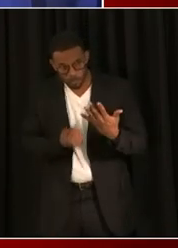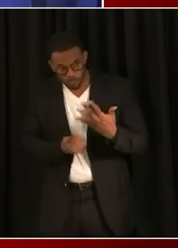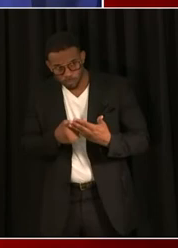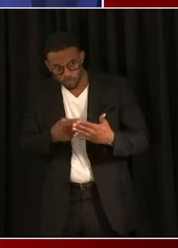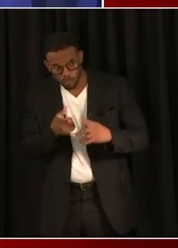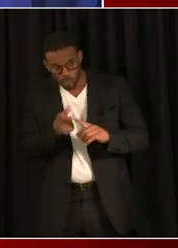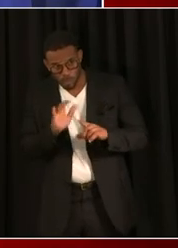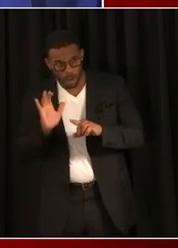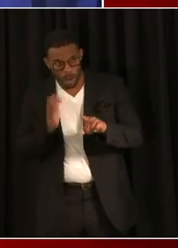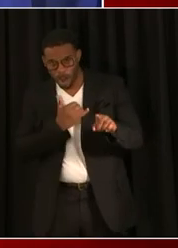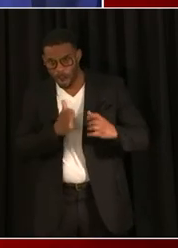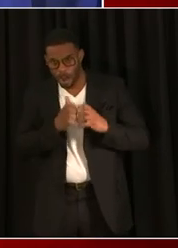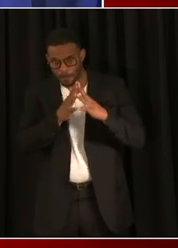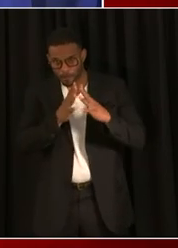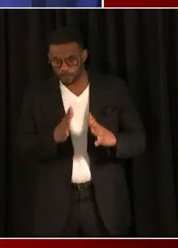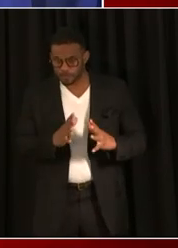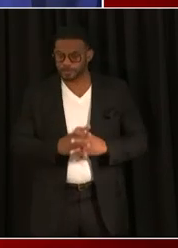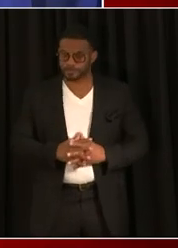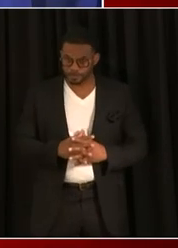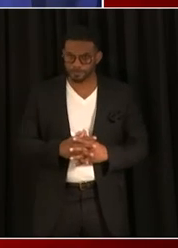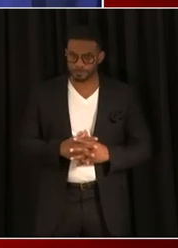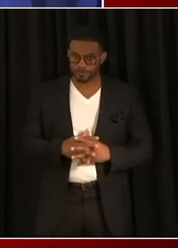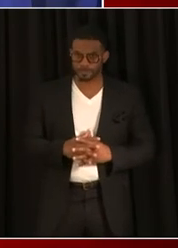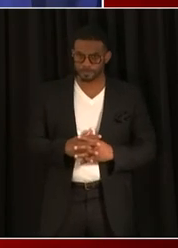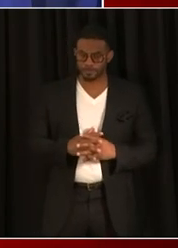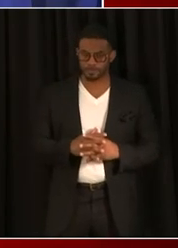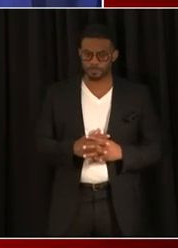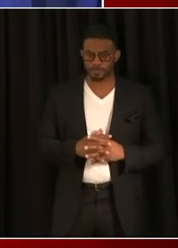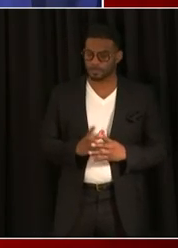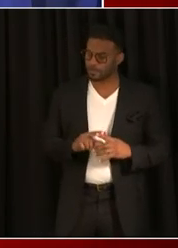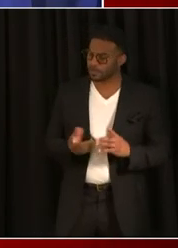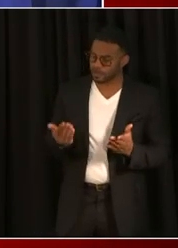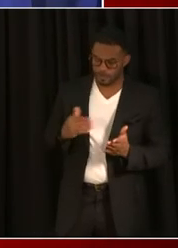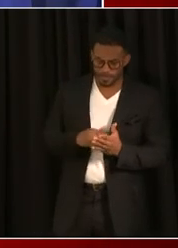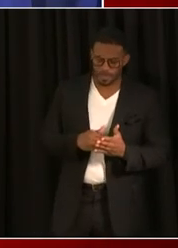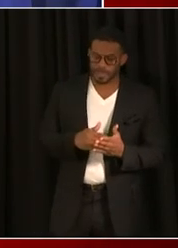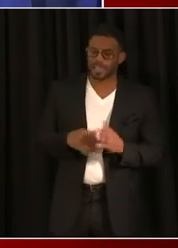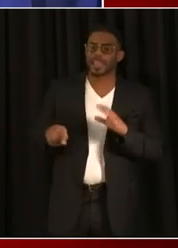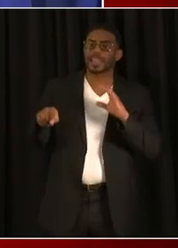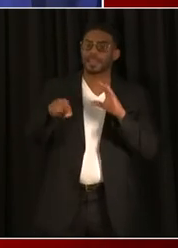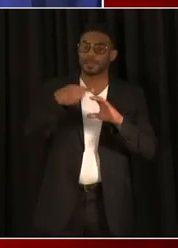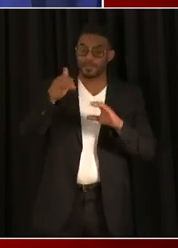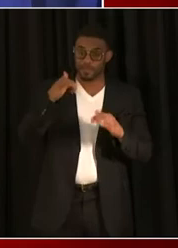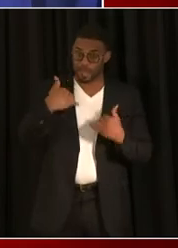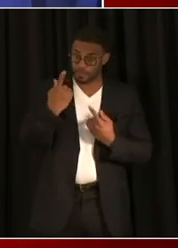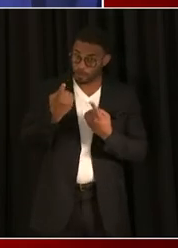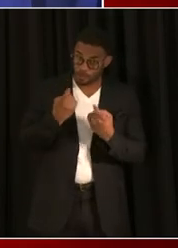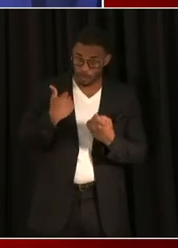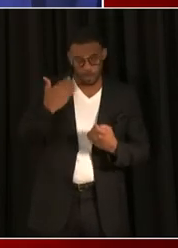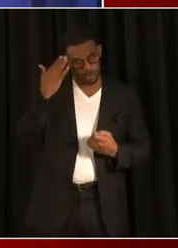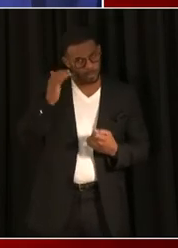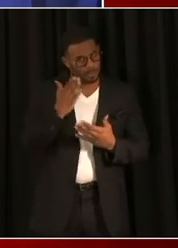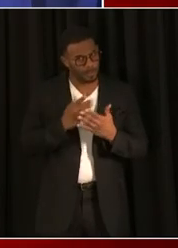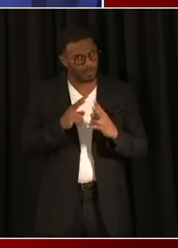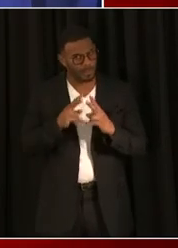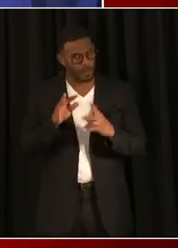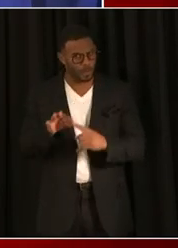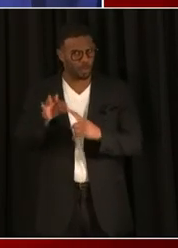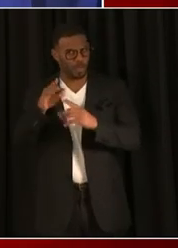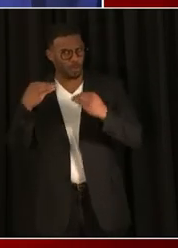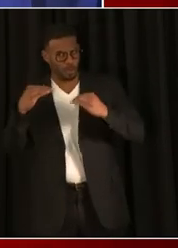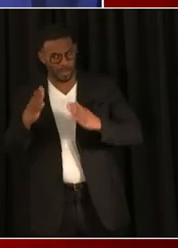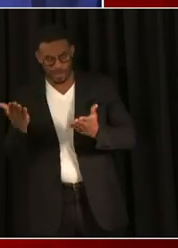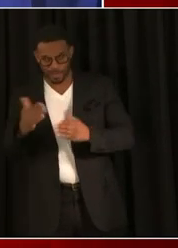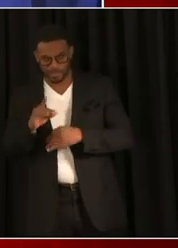heard mostly from our entrepreneurs here on the deck. But again, email us if you have questions. We know that there's some